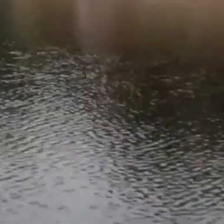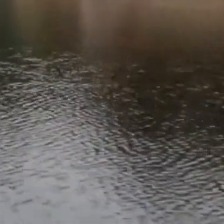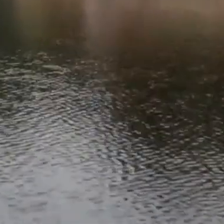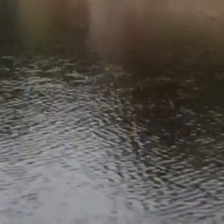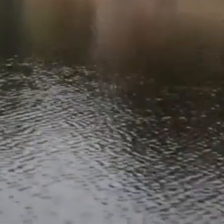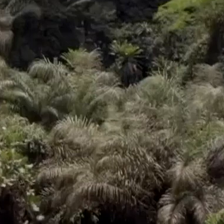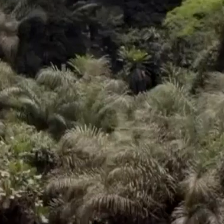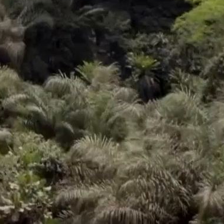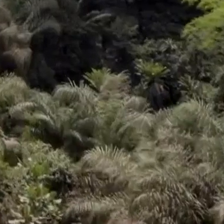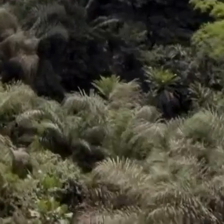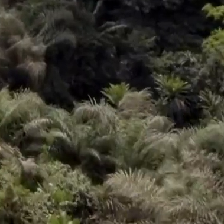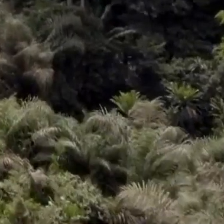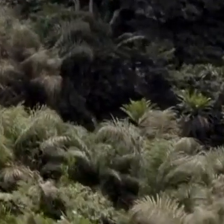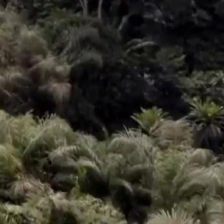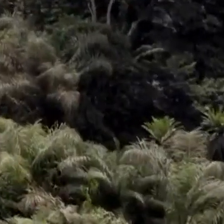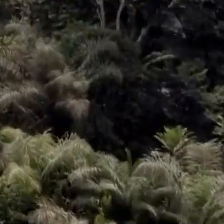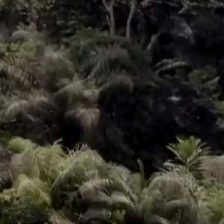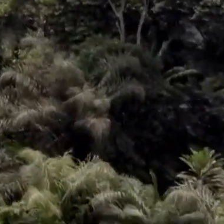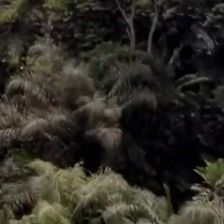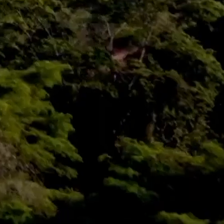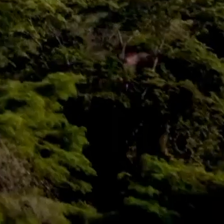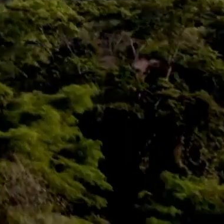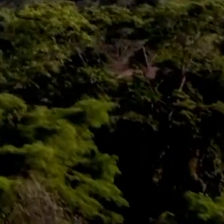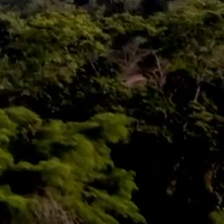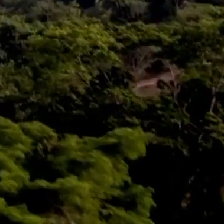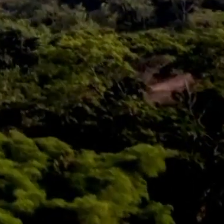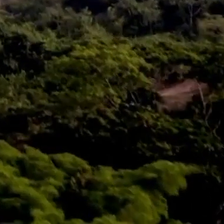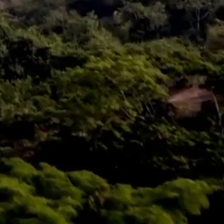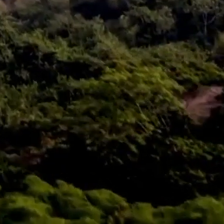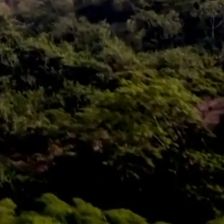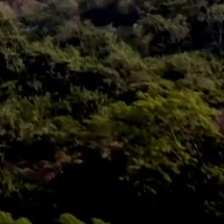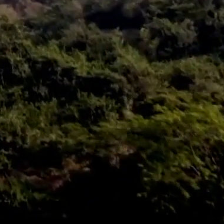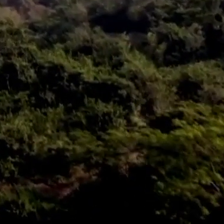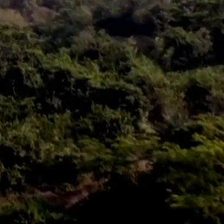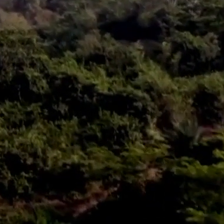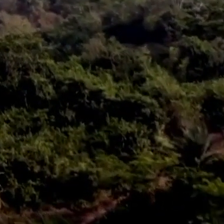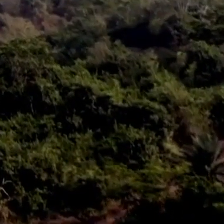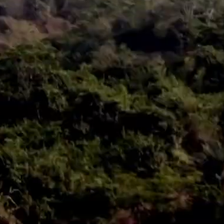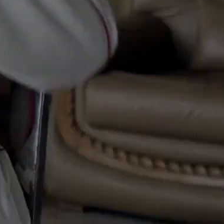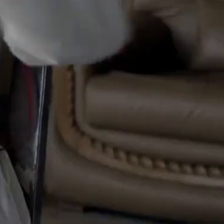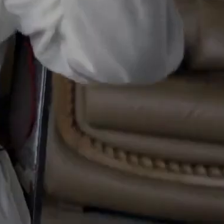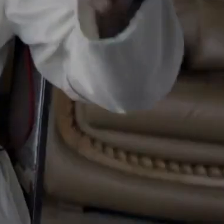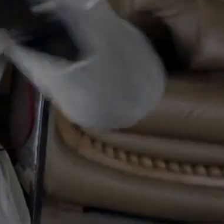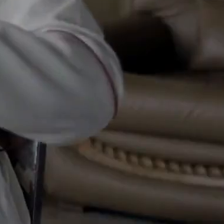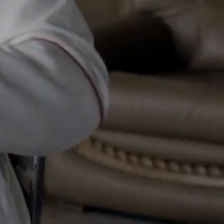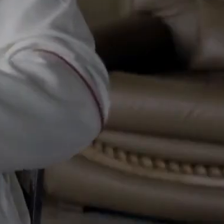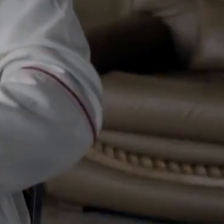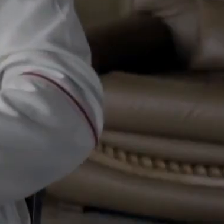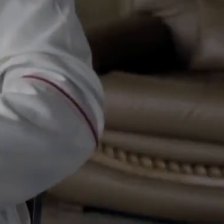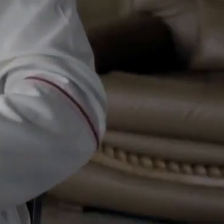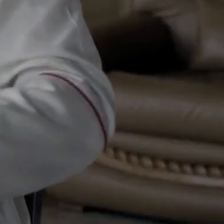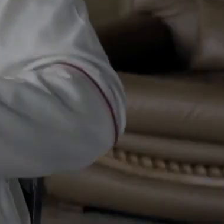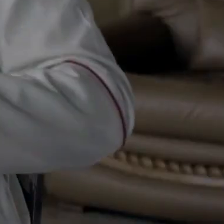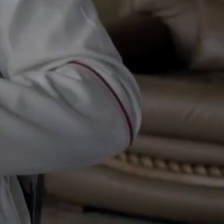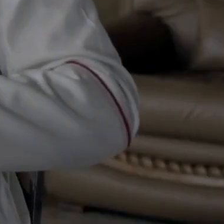is the Siberia of Liberia. We are very isolated. In a rainy season, we are cut off from the rest of the